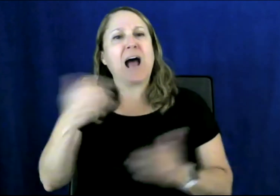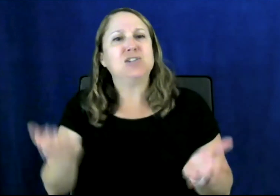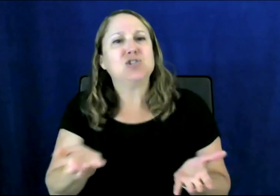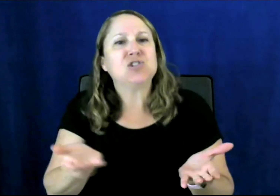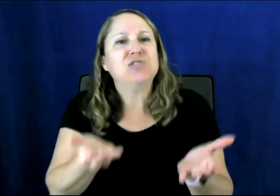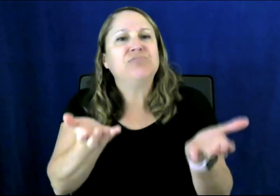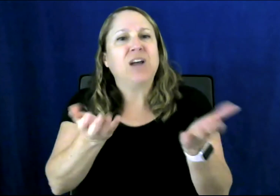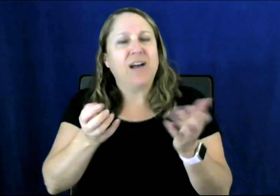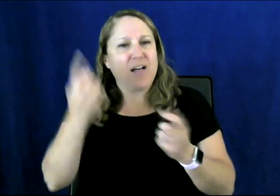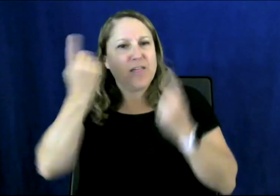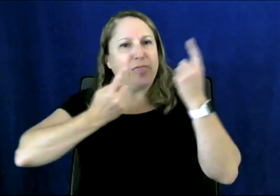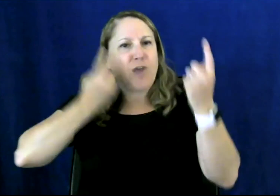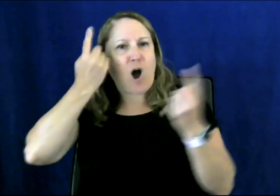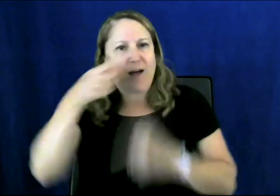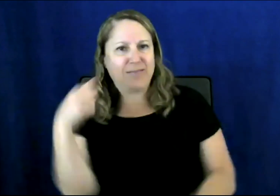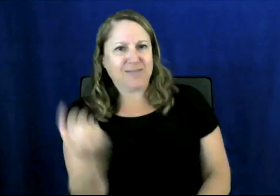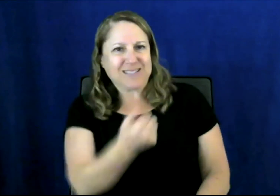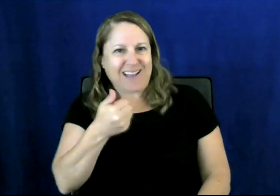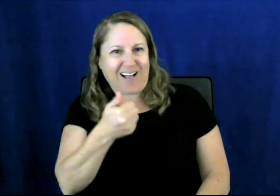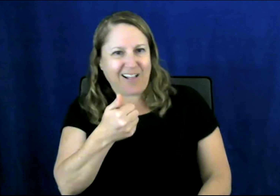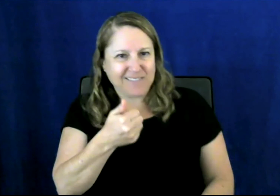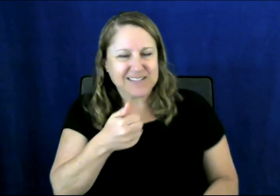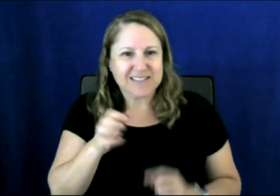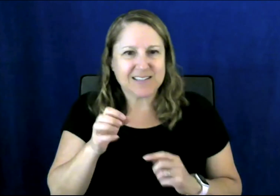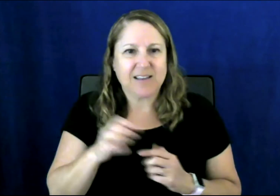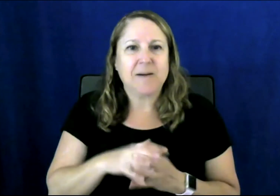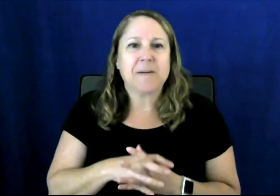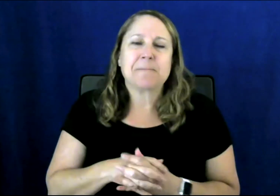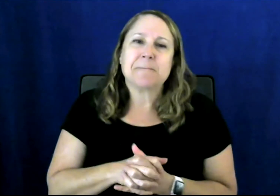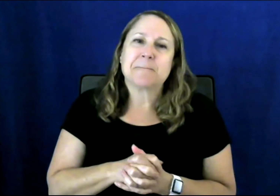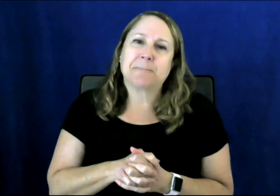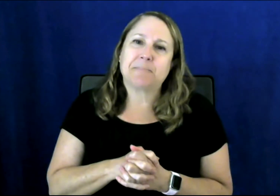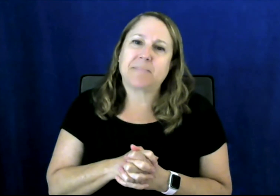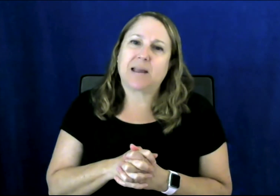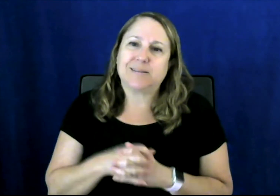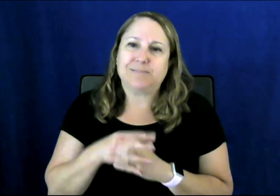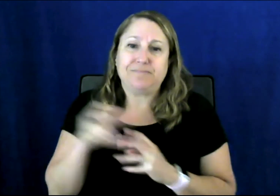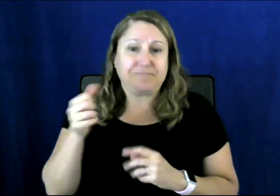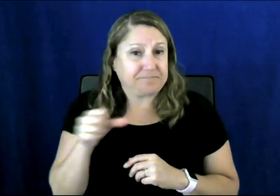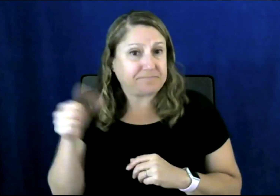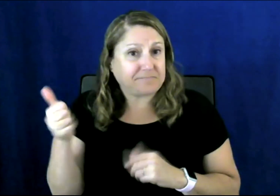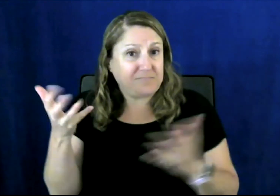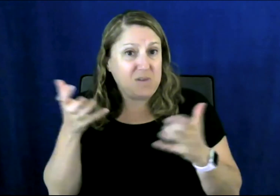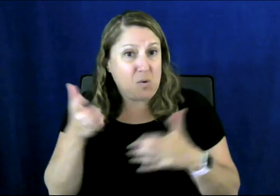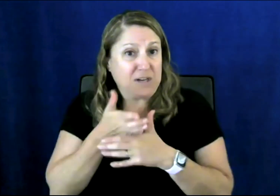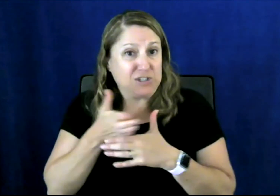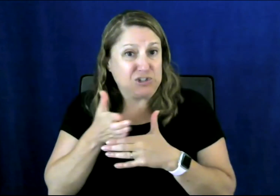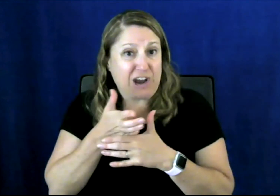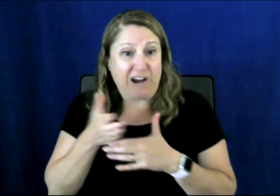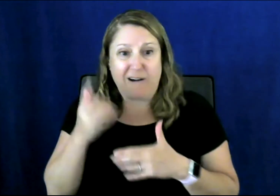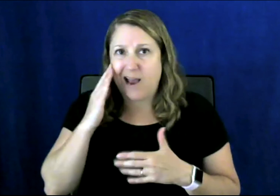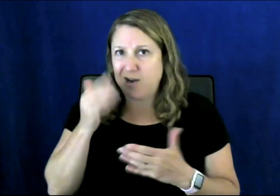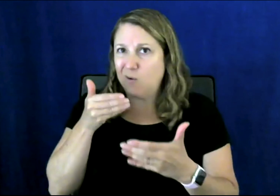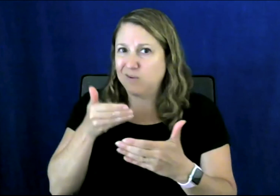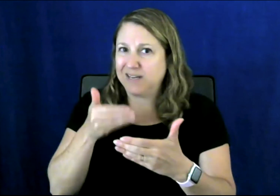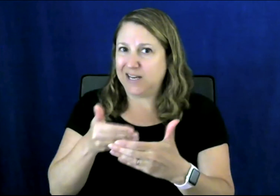get people to get to a place where they can enter into it and offer things? Anybody else want to share a thought or so? I know we're running close to the